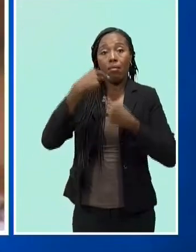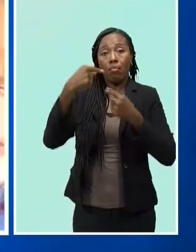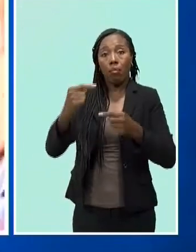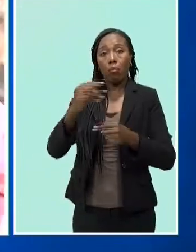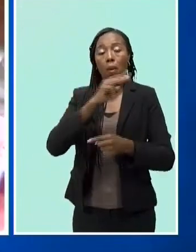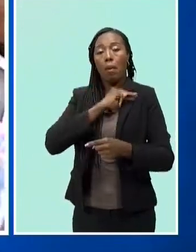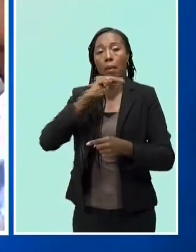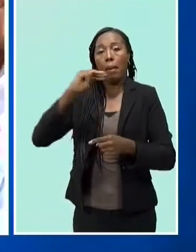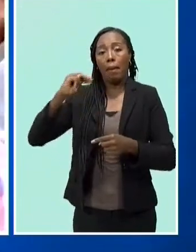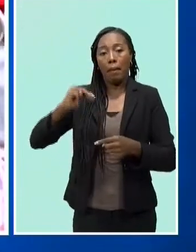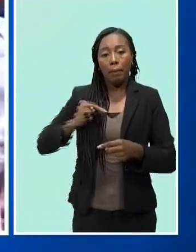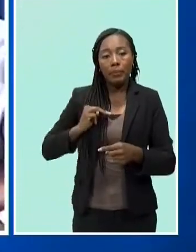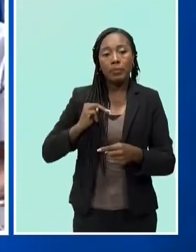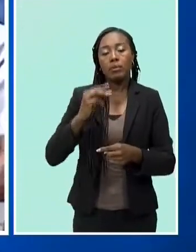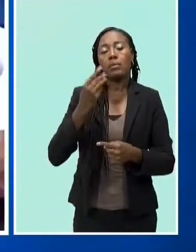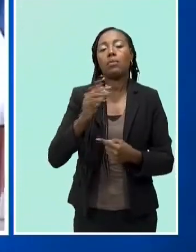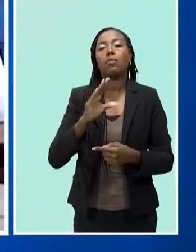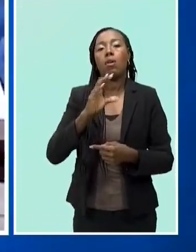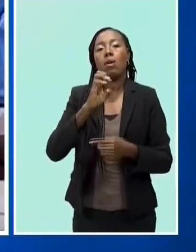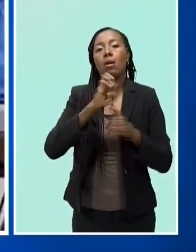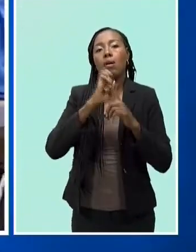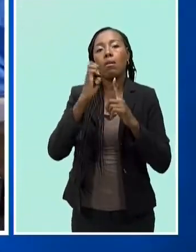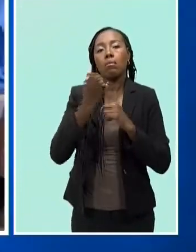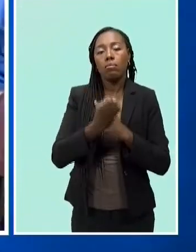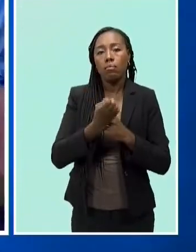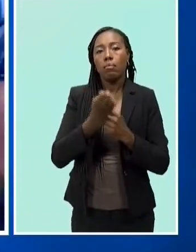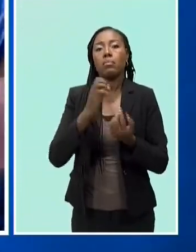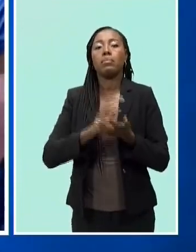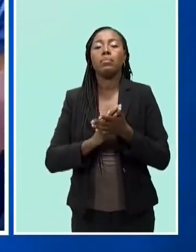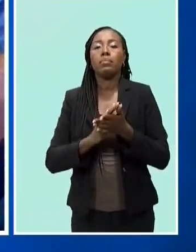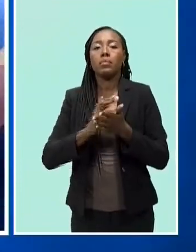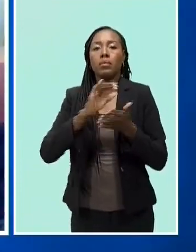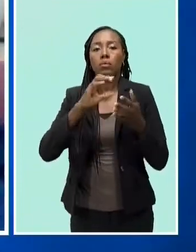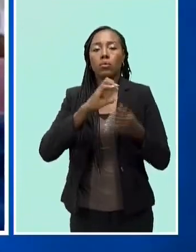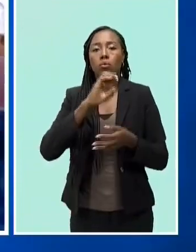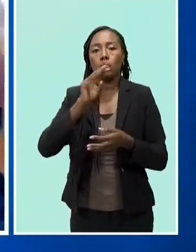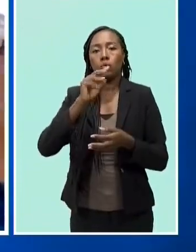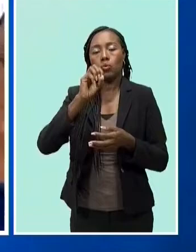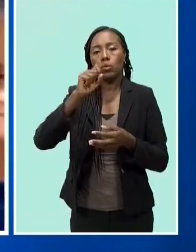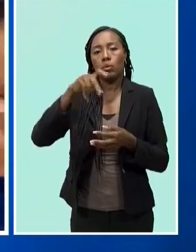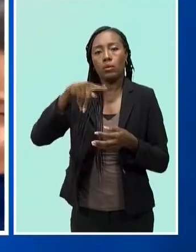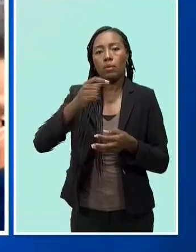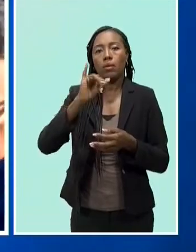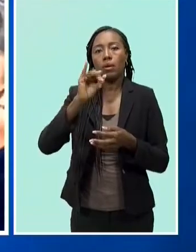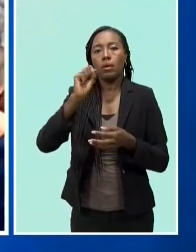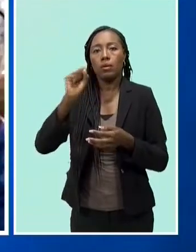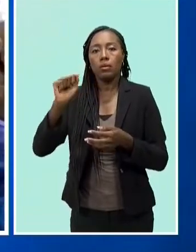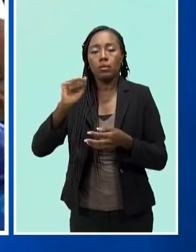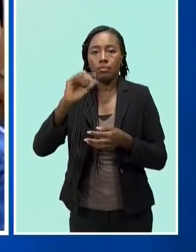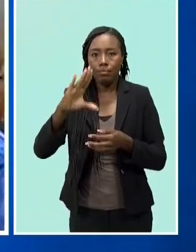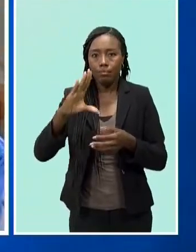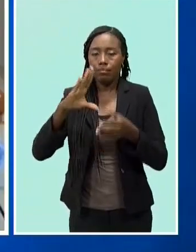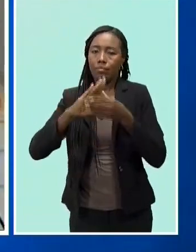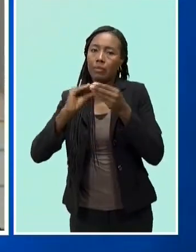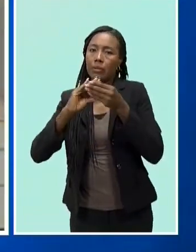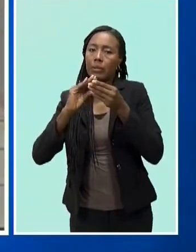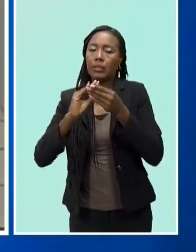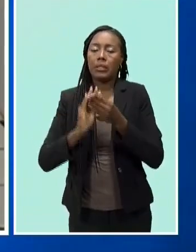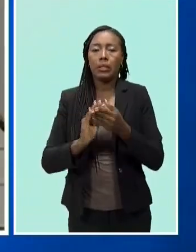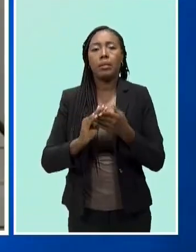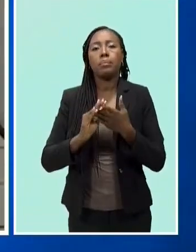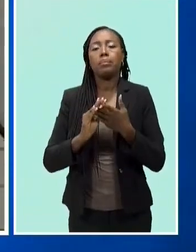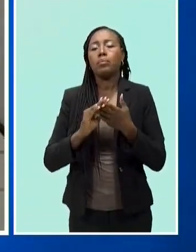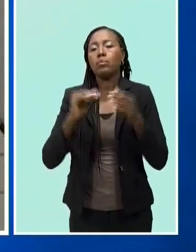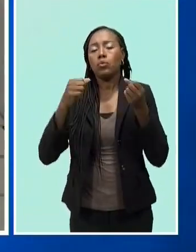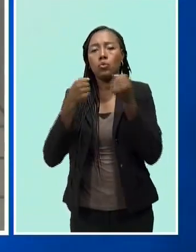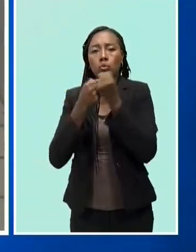Minister for Climate Resilience and the Environment, Joseph Isaac. Isaac was speaking at the closing ceremony of the Support Emergency